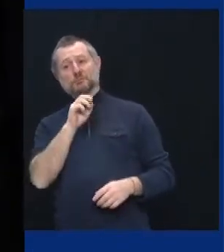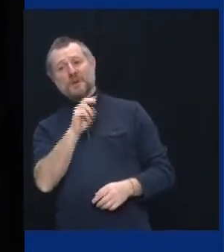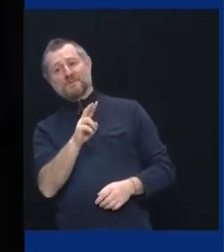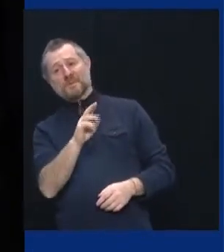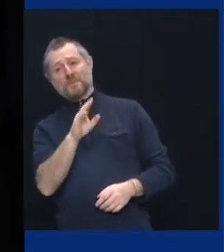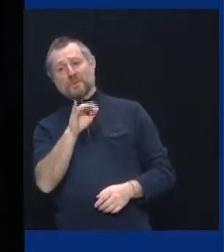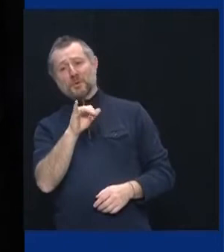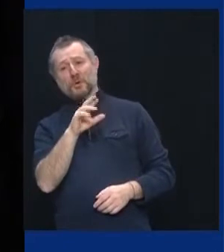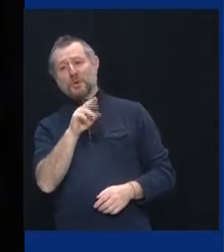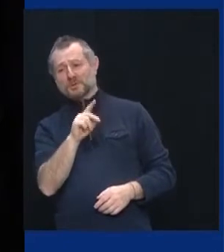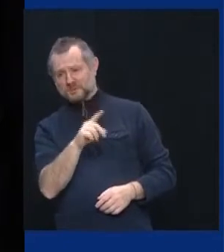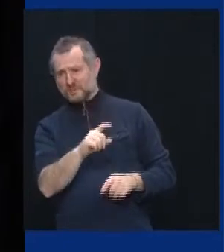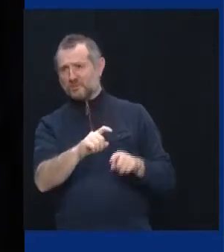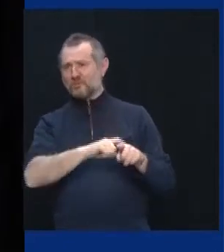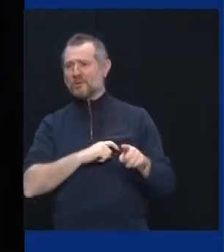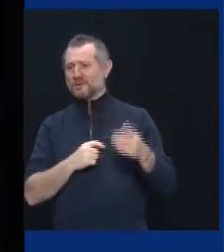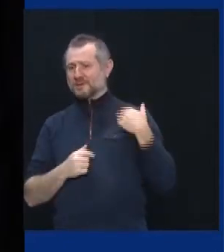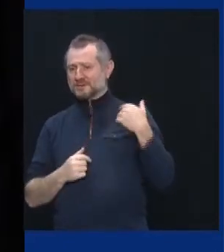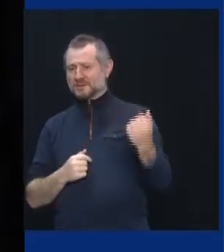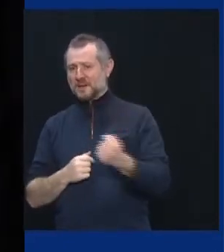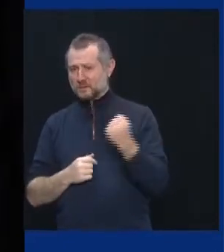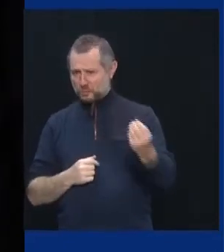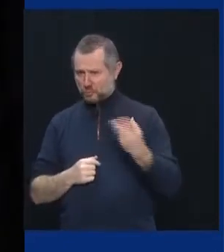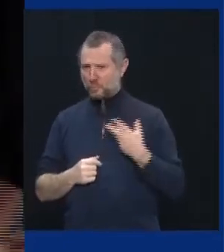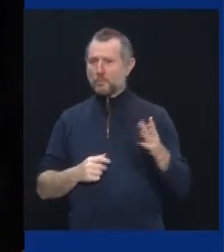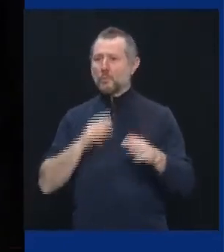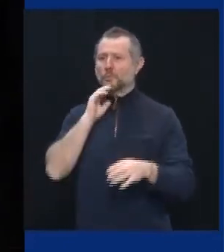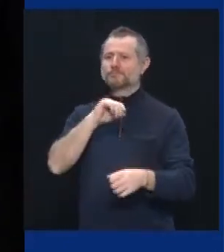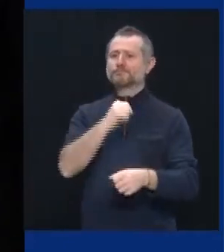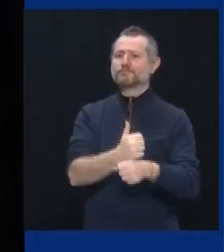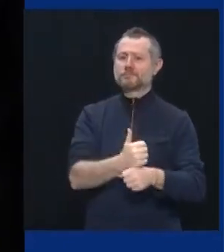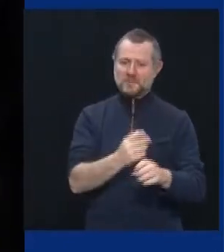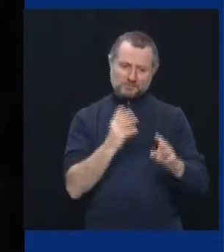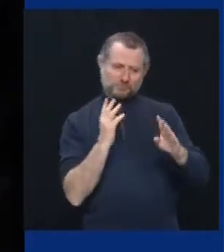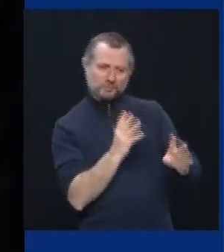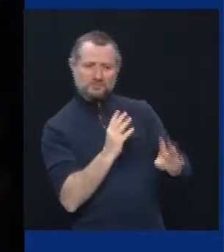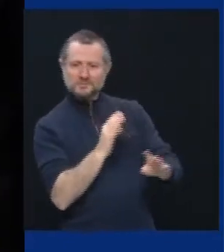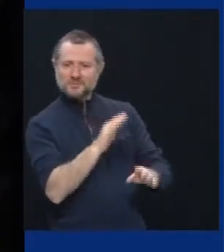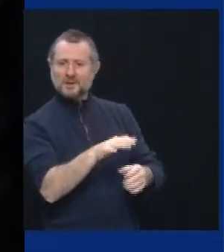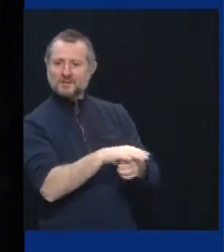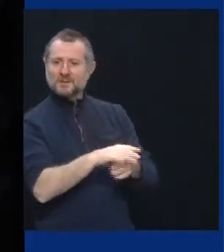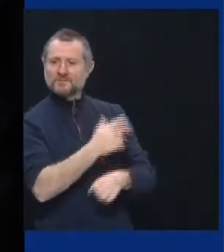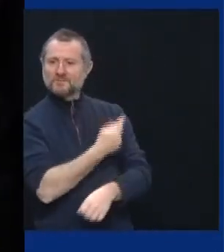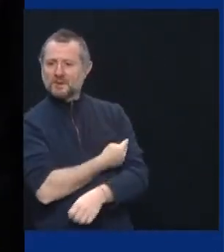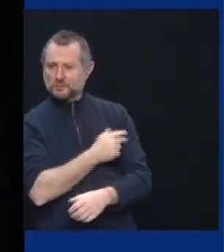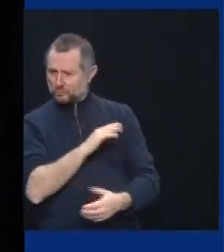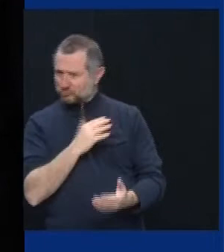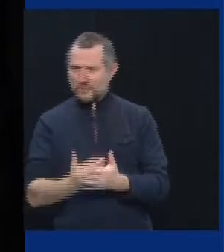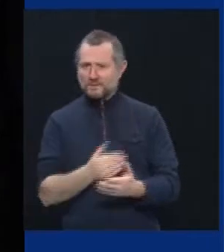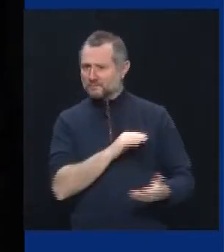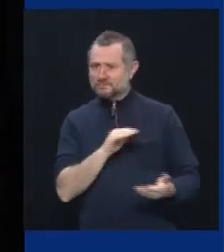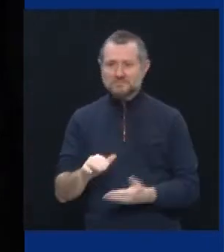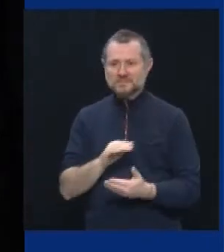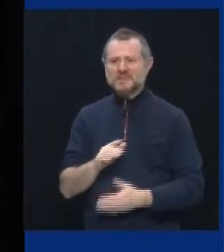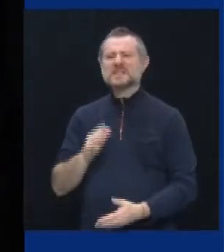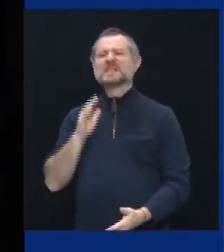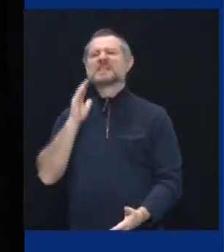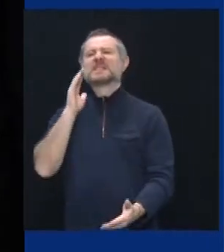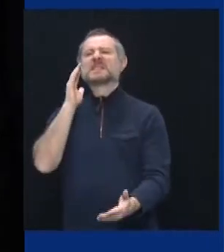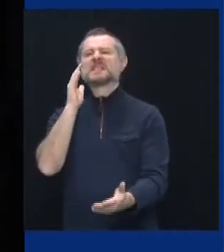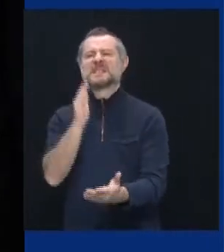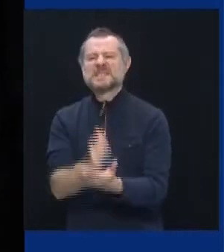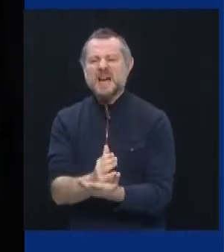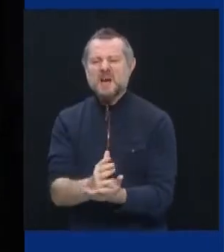Saturday telling me about his pop-up. The vaccine is coming now. And so stop writing